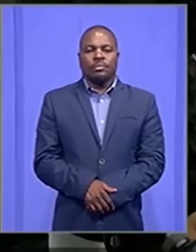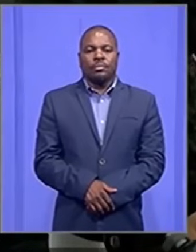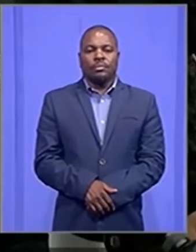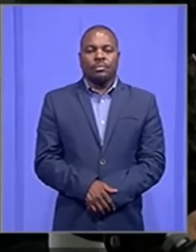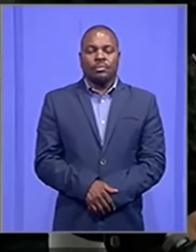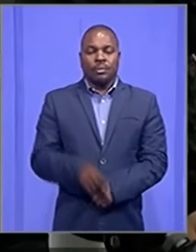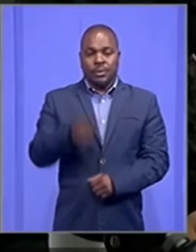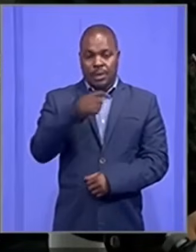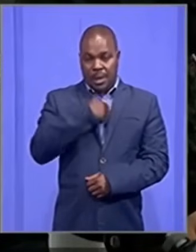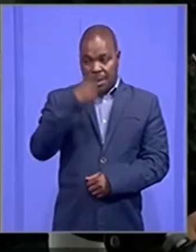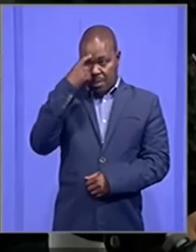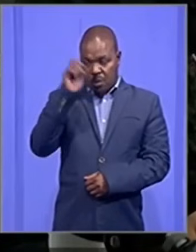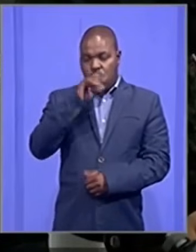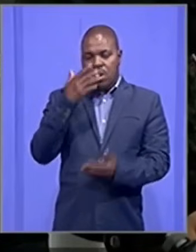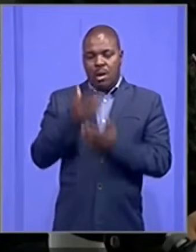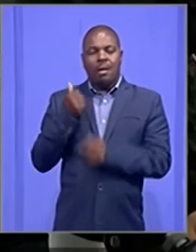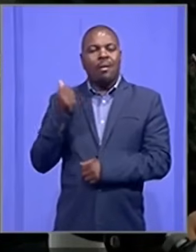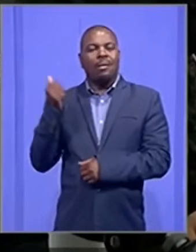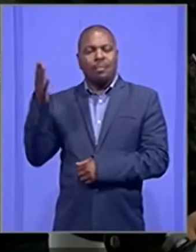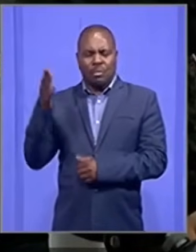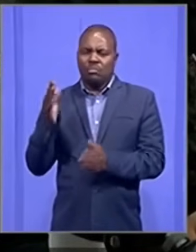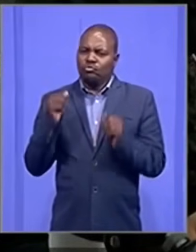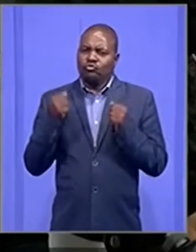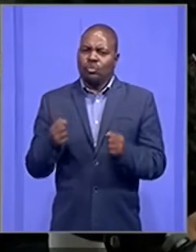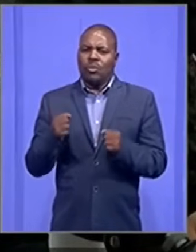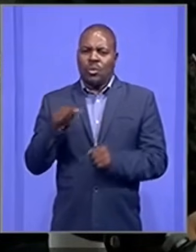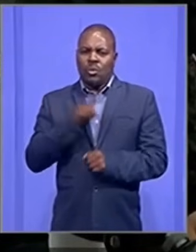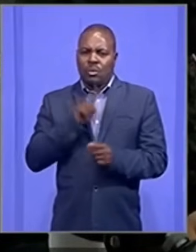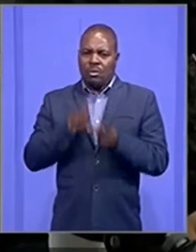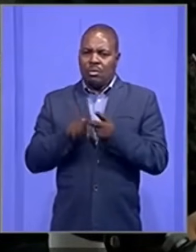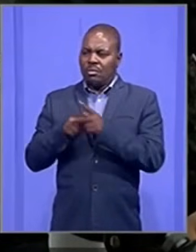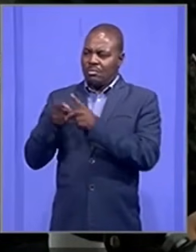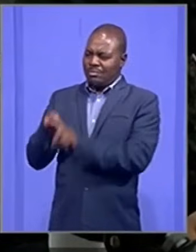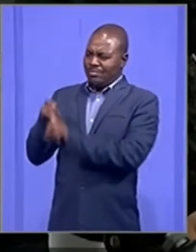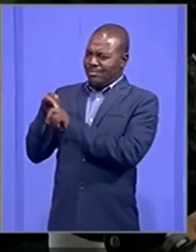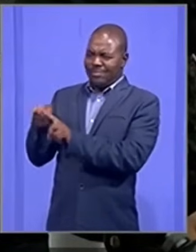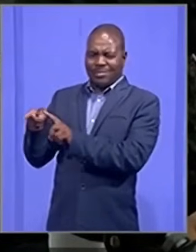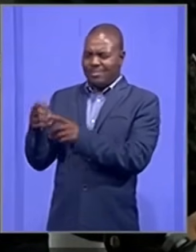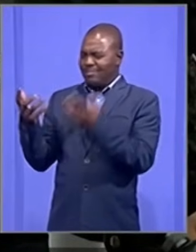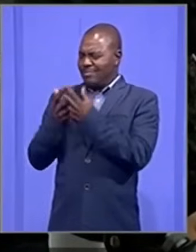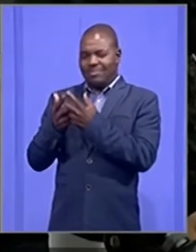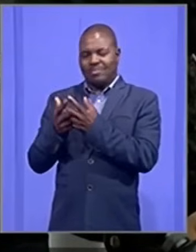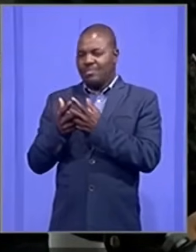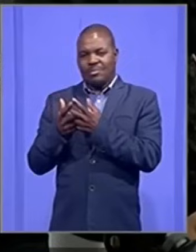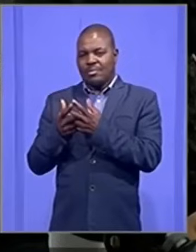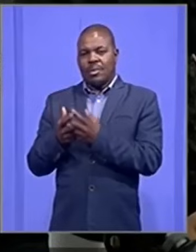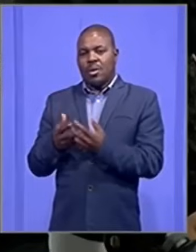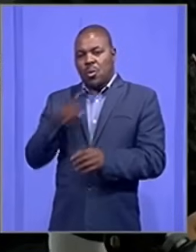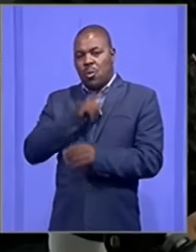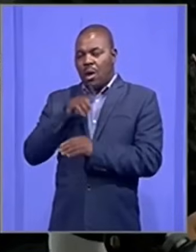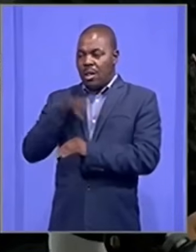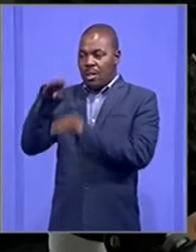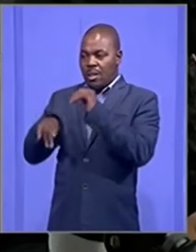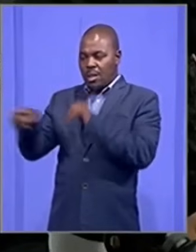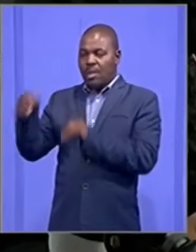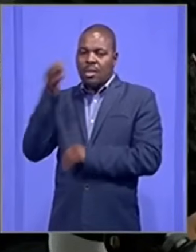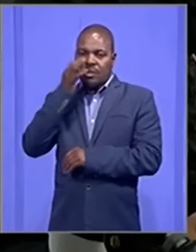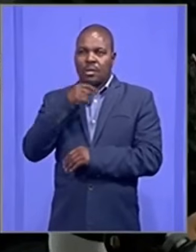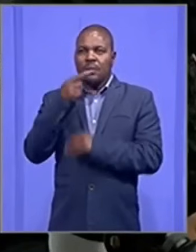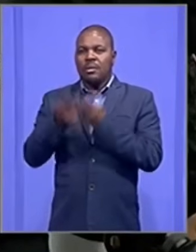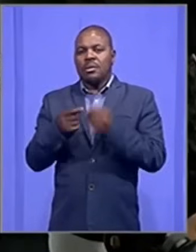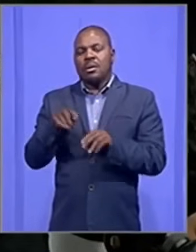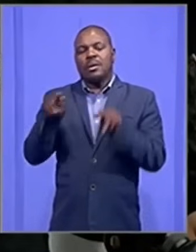I believe the grounds for appeal are strong and that the sanctions are not appropriate. The sanctions as it pertains to the flying